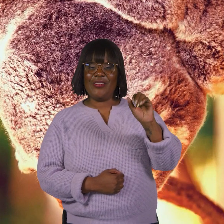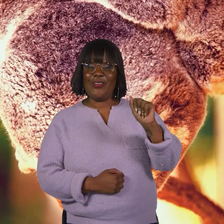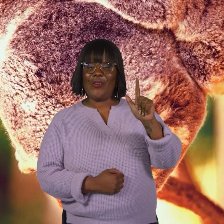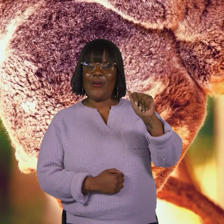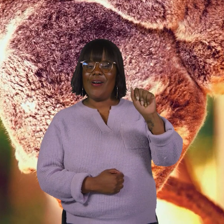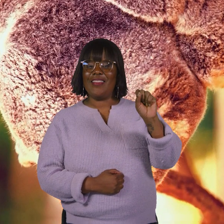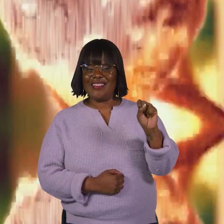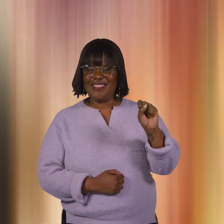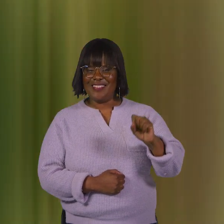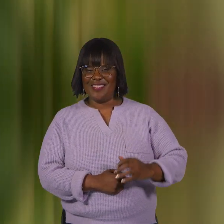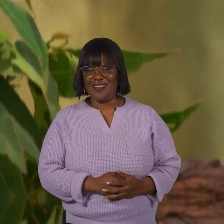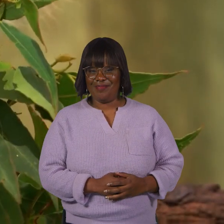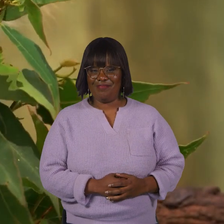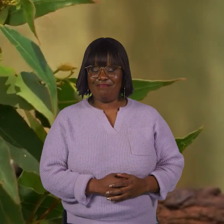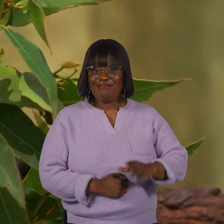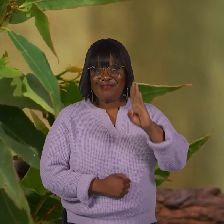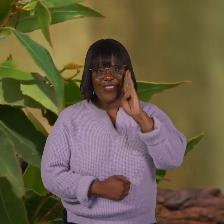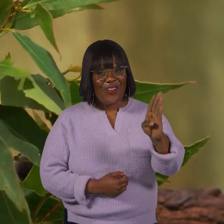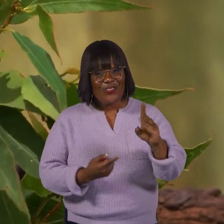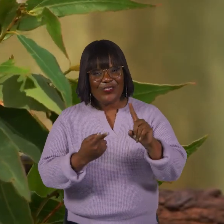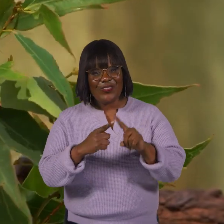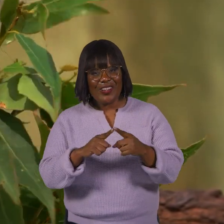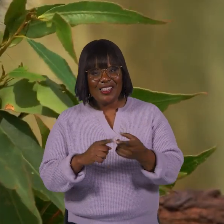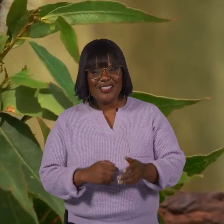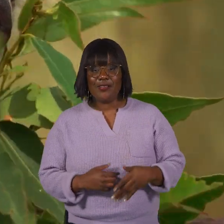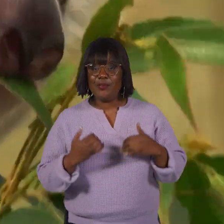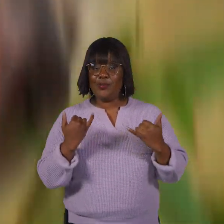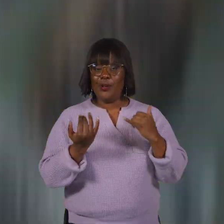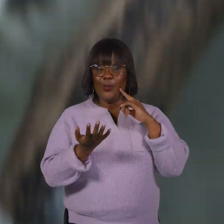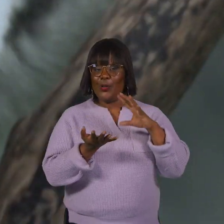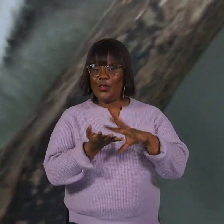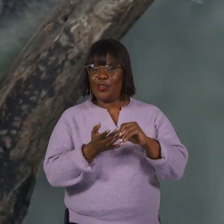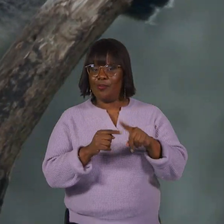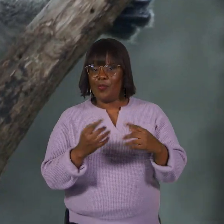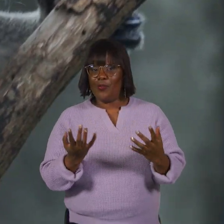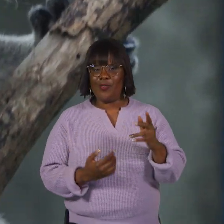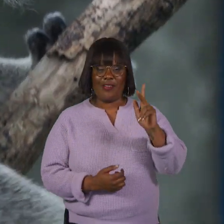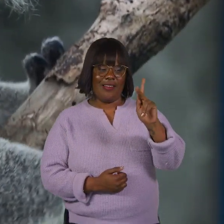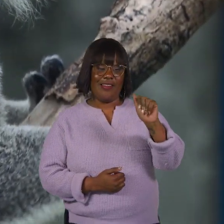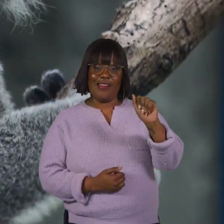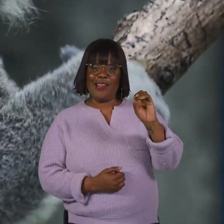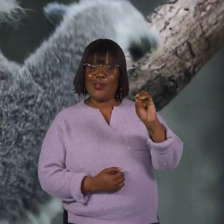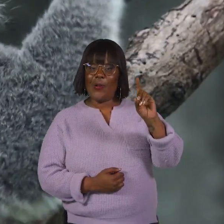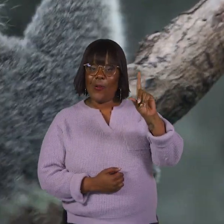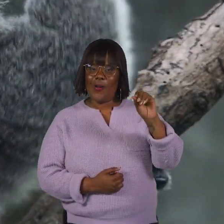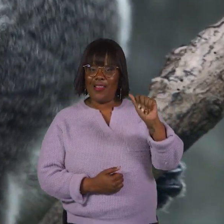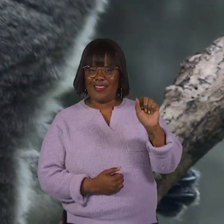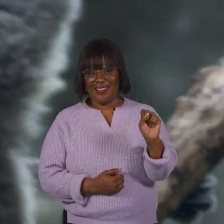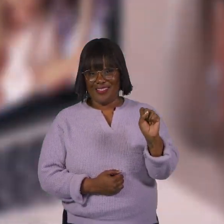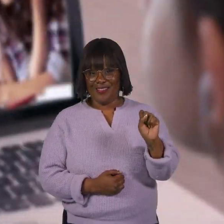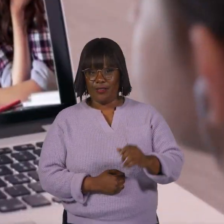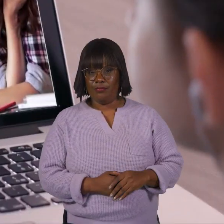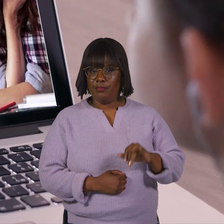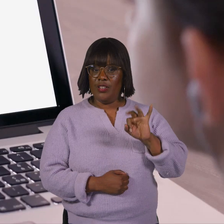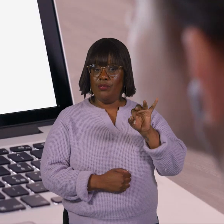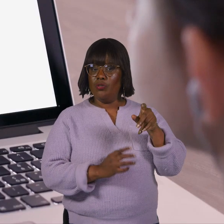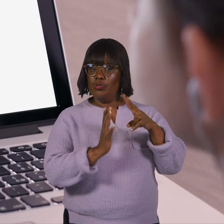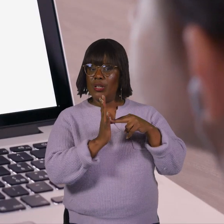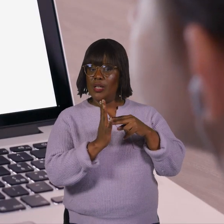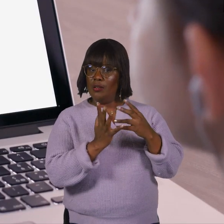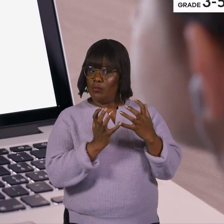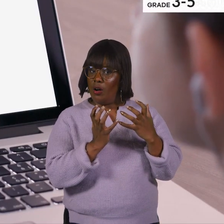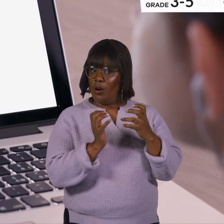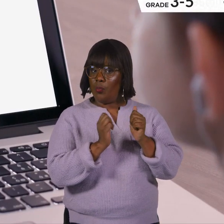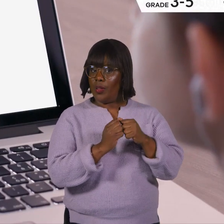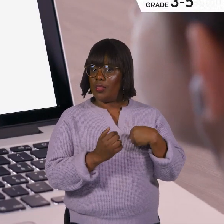Koalas. Hi, friends. Today, we are going to learn all about koalas. If you want to